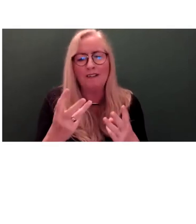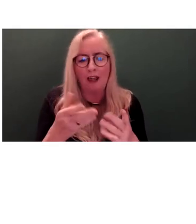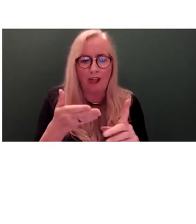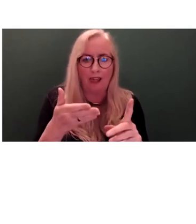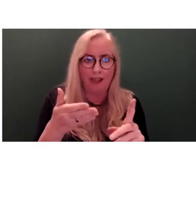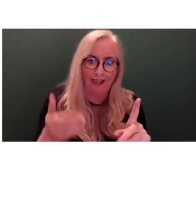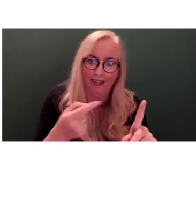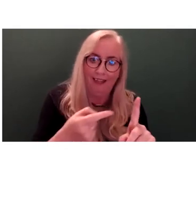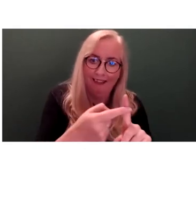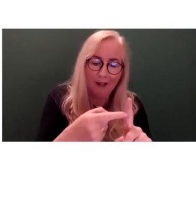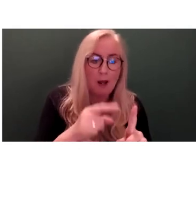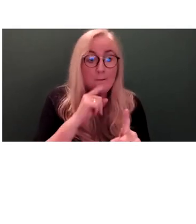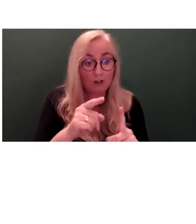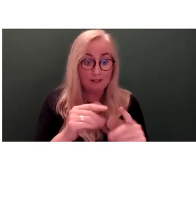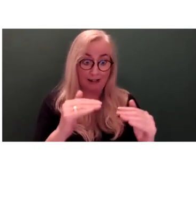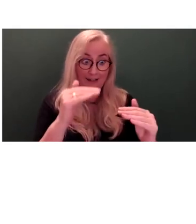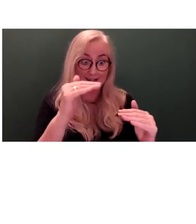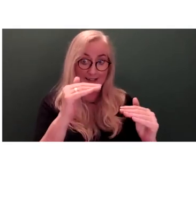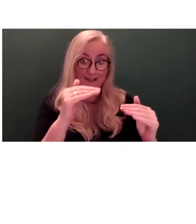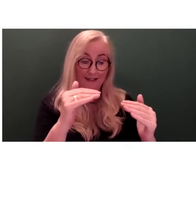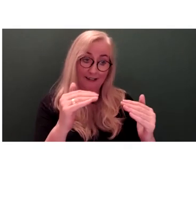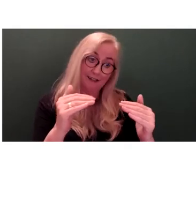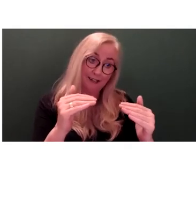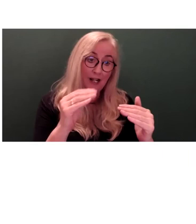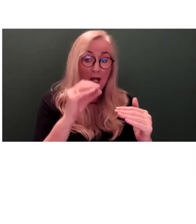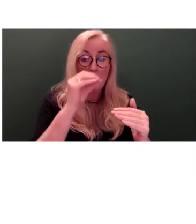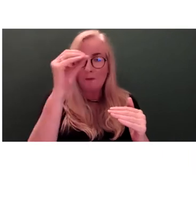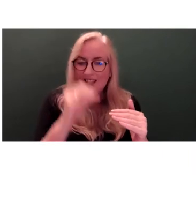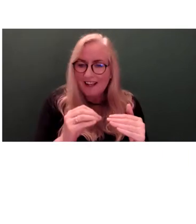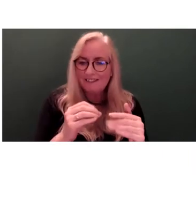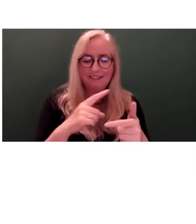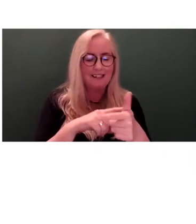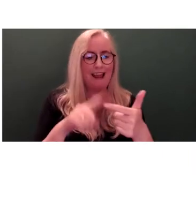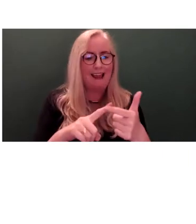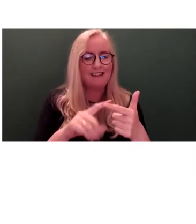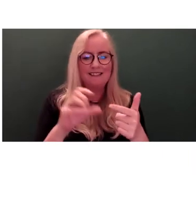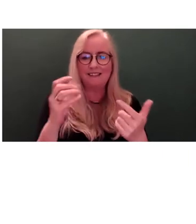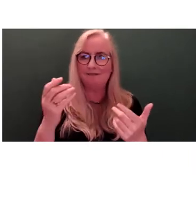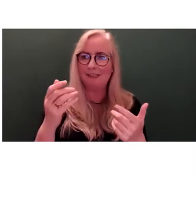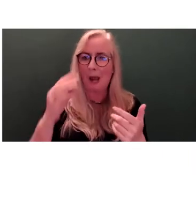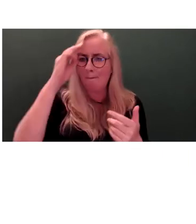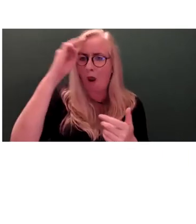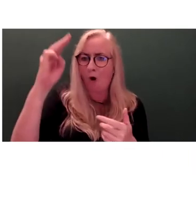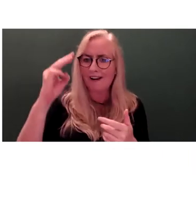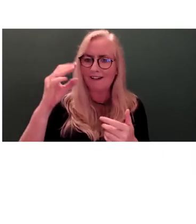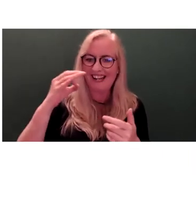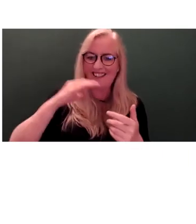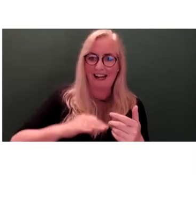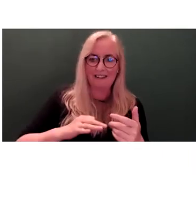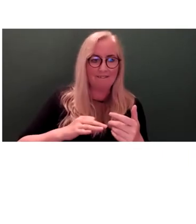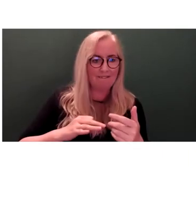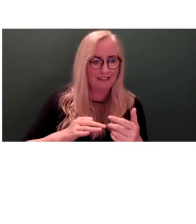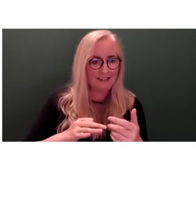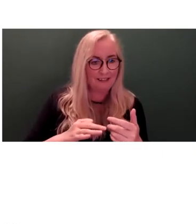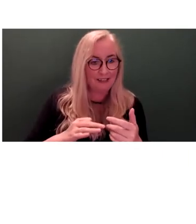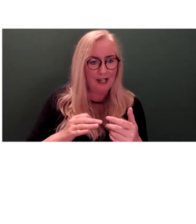think that point around the scale of which the incentive for employers to get over those information gaps and